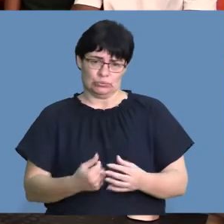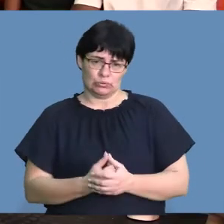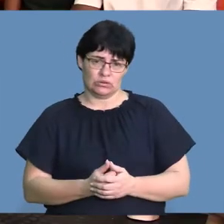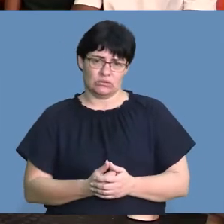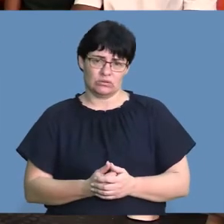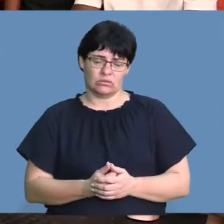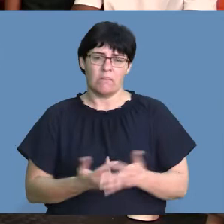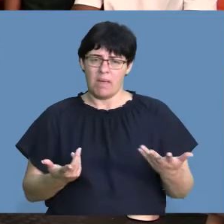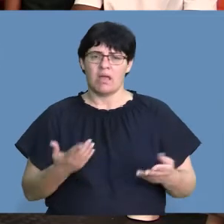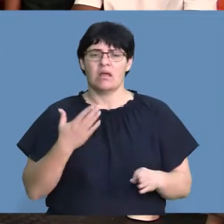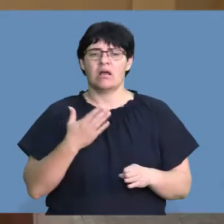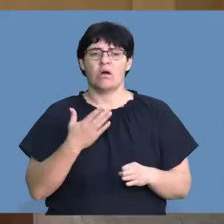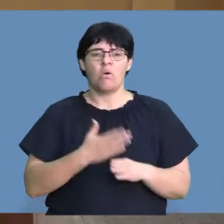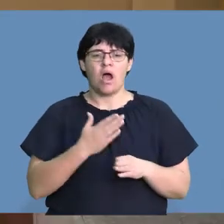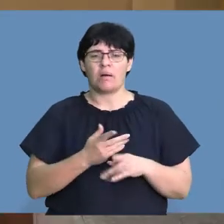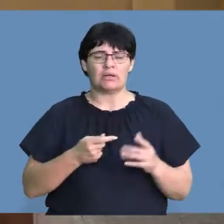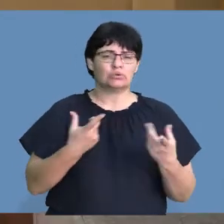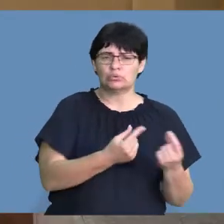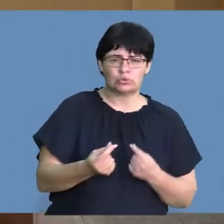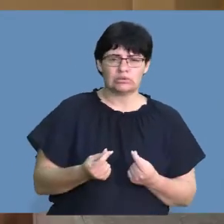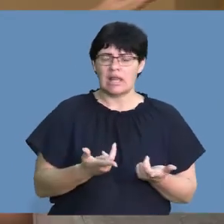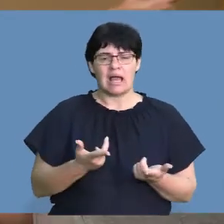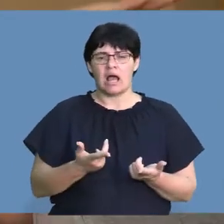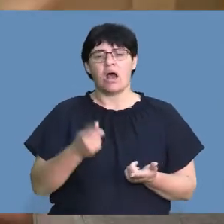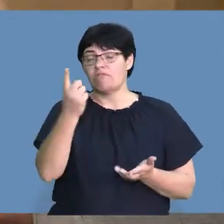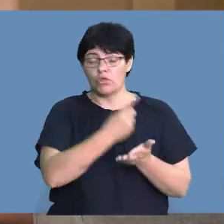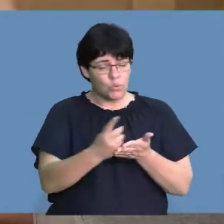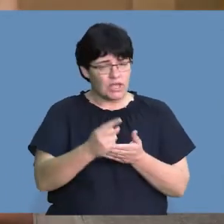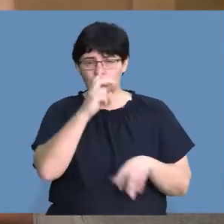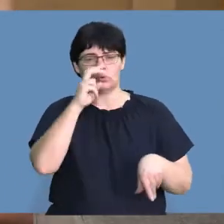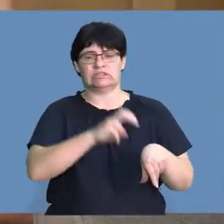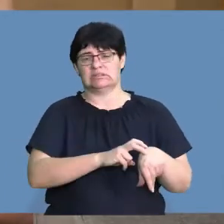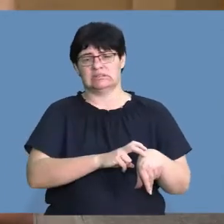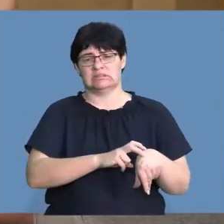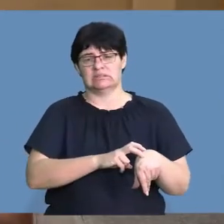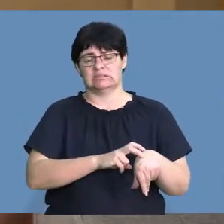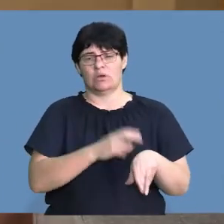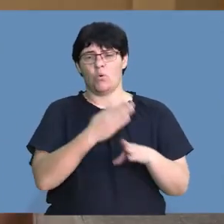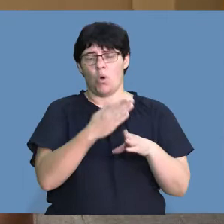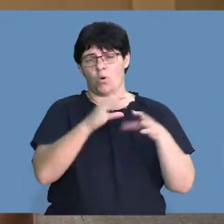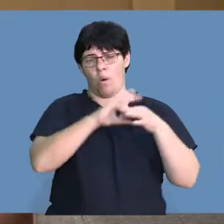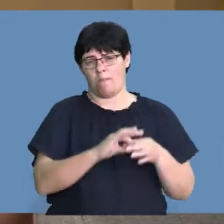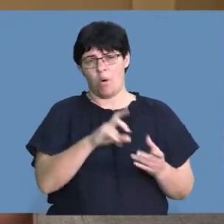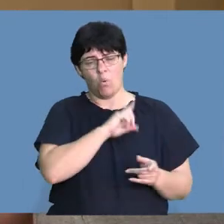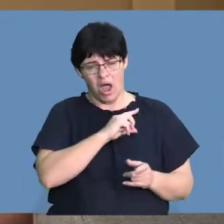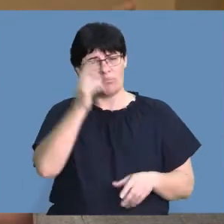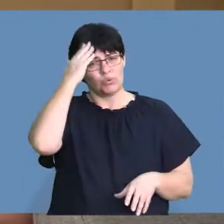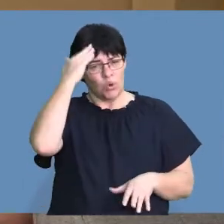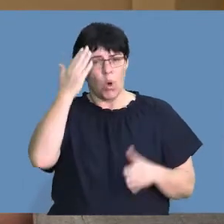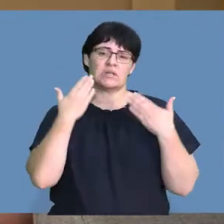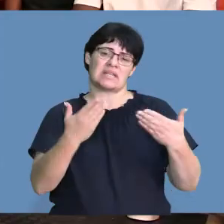things like maybe chores. Maybe us as parents, we can just say, you know what? You can lighten up on your chores a bit. I know that